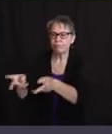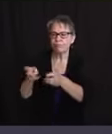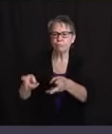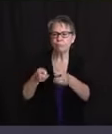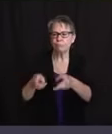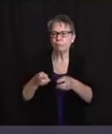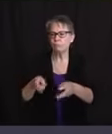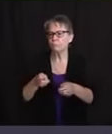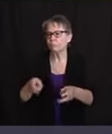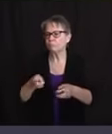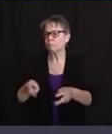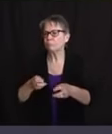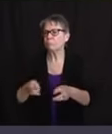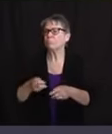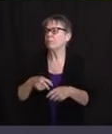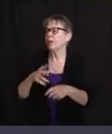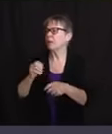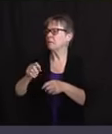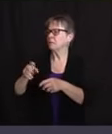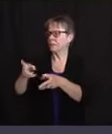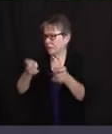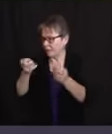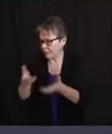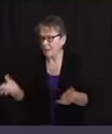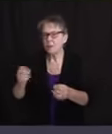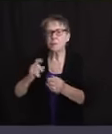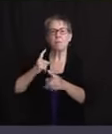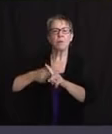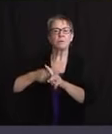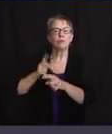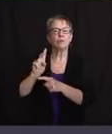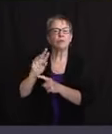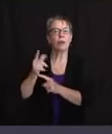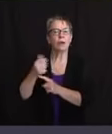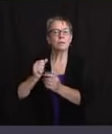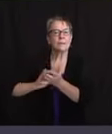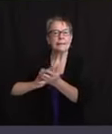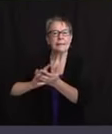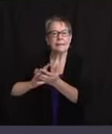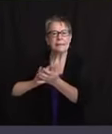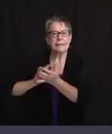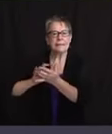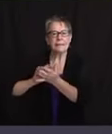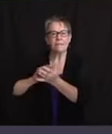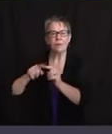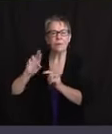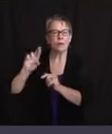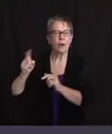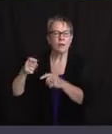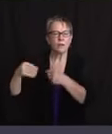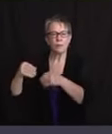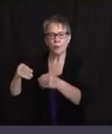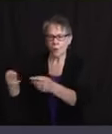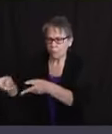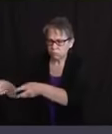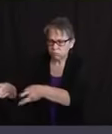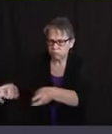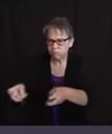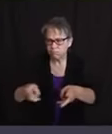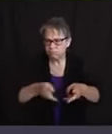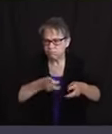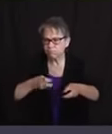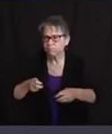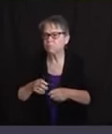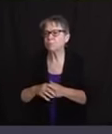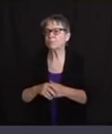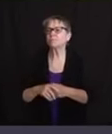arrest subsequently coughed on the officers claiming to have COVID-19. So other than that incident, an extremely